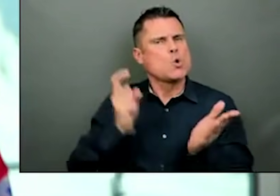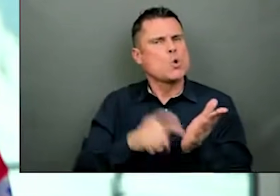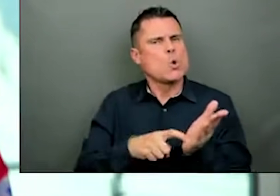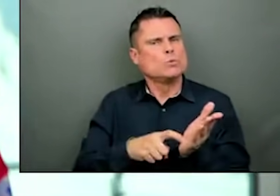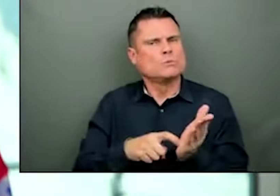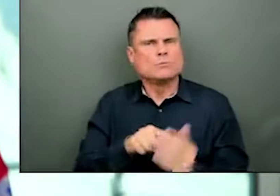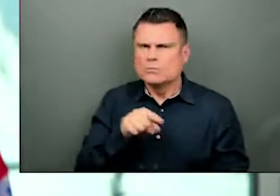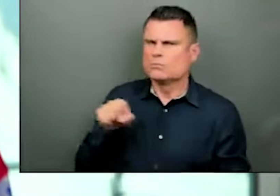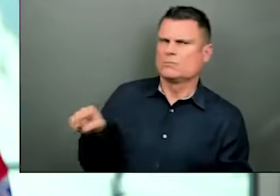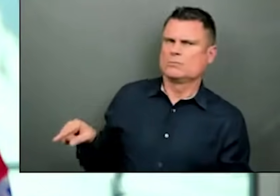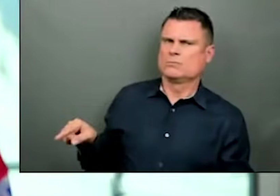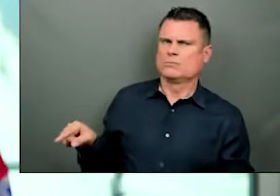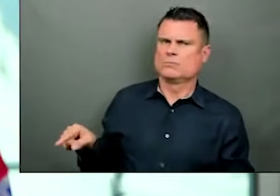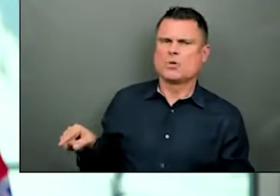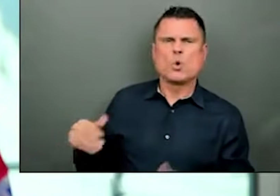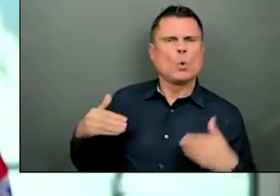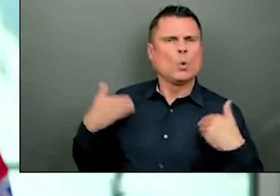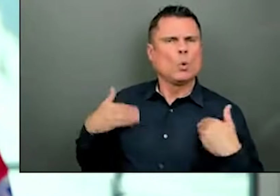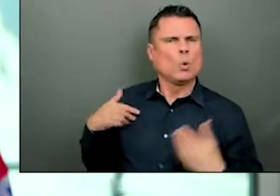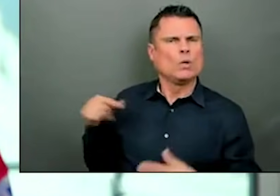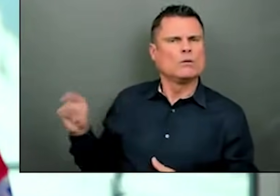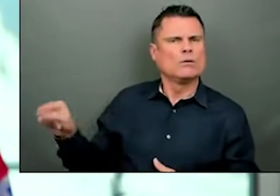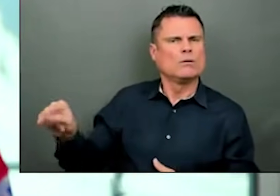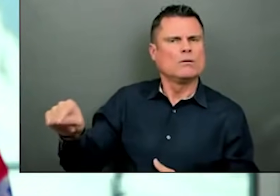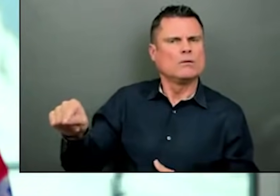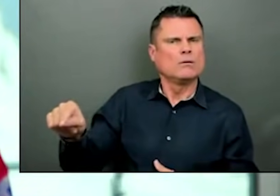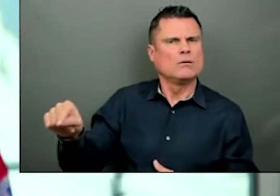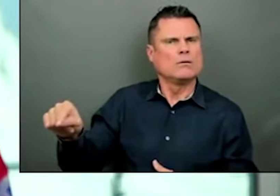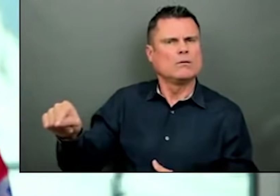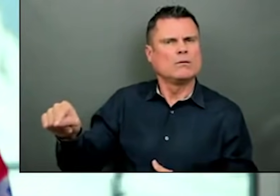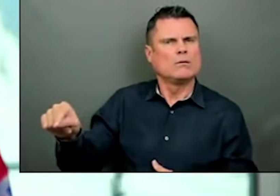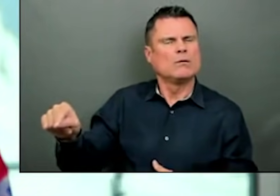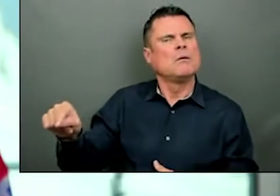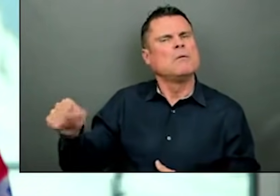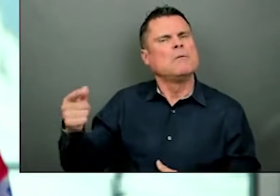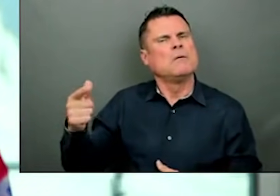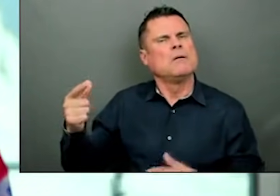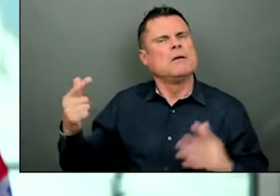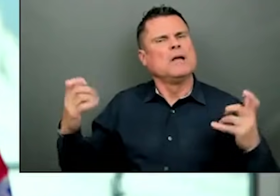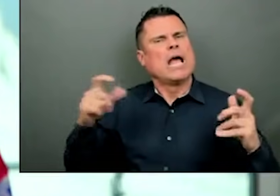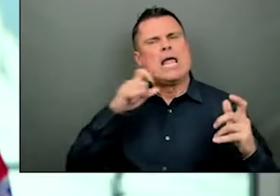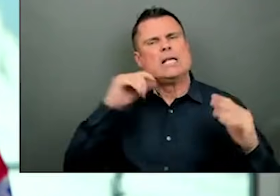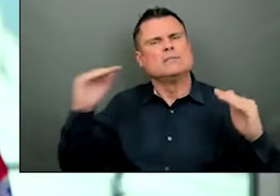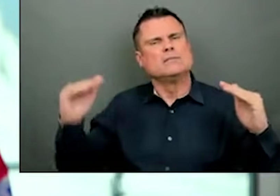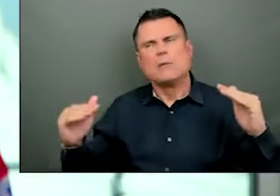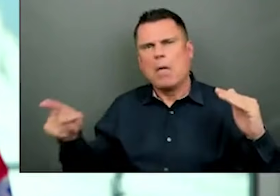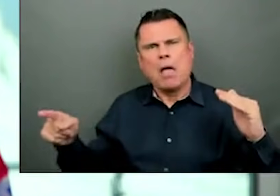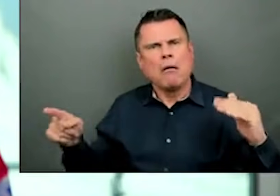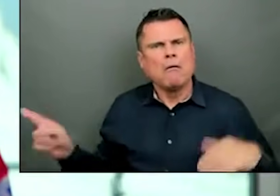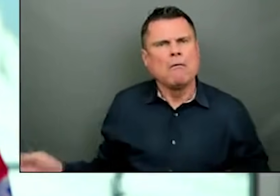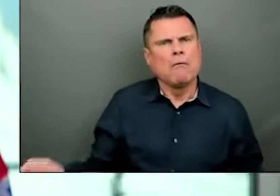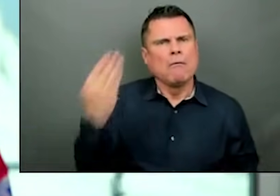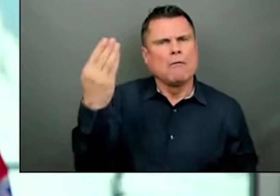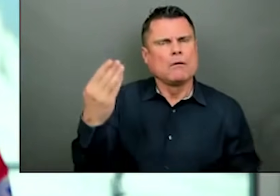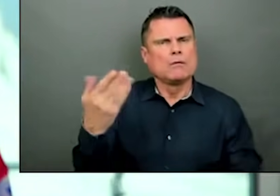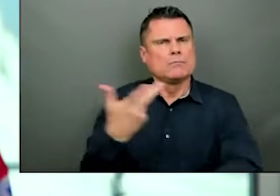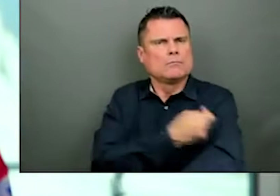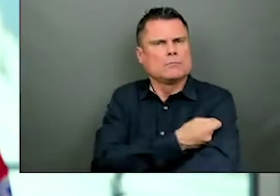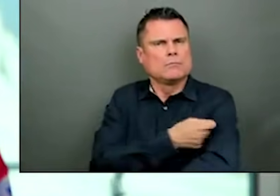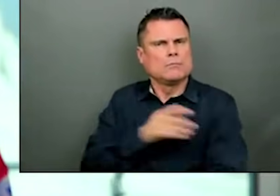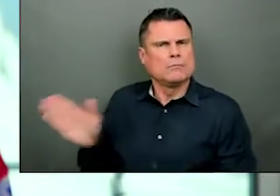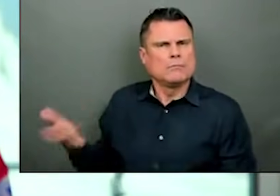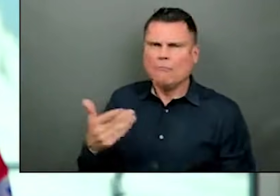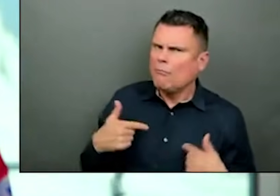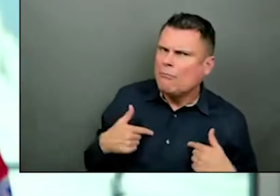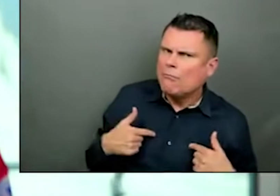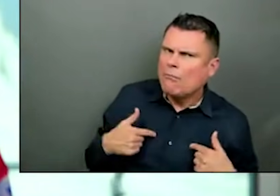receive AstraZeneca. There's a lot of frustration from this group that wants access to the vaccine. I know there was an update today for one of